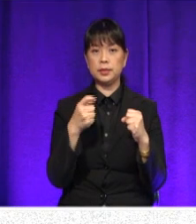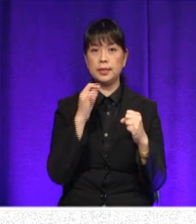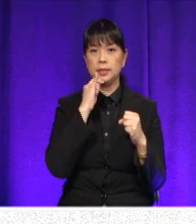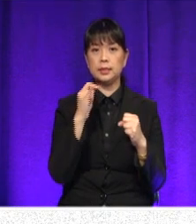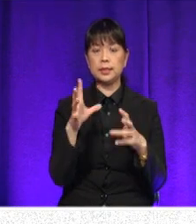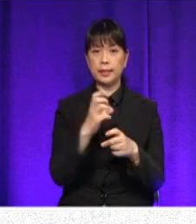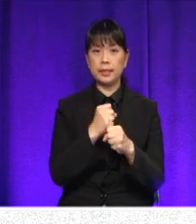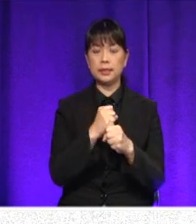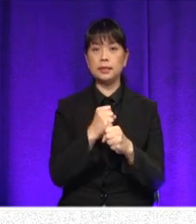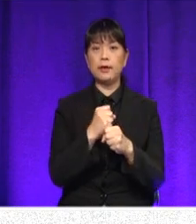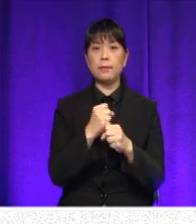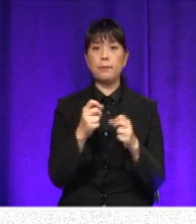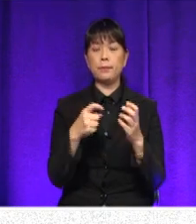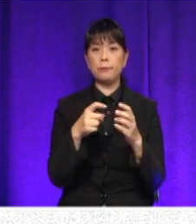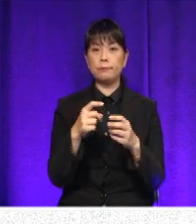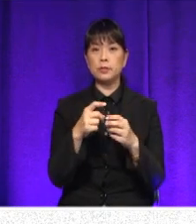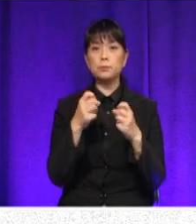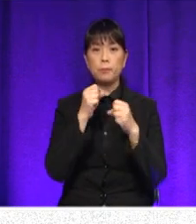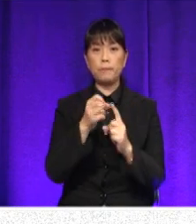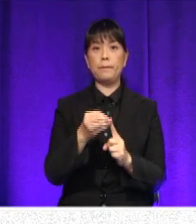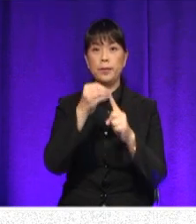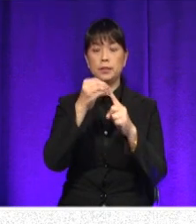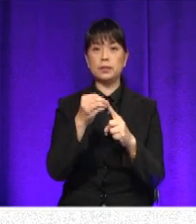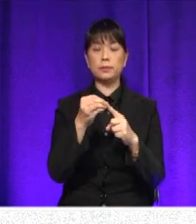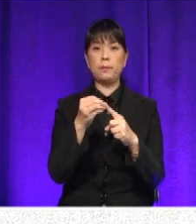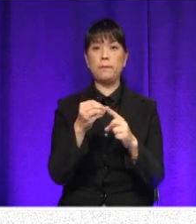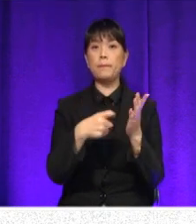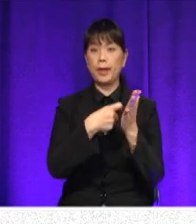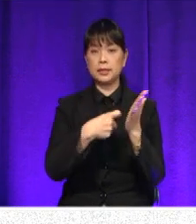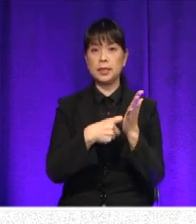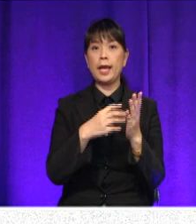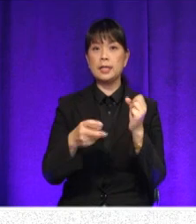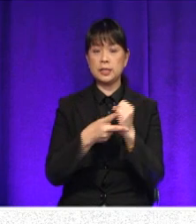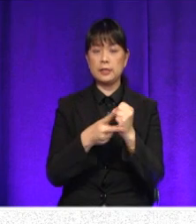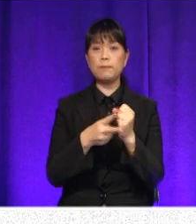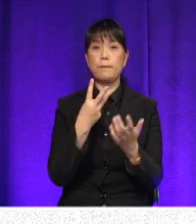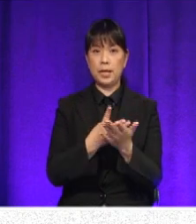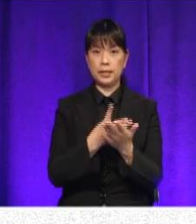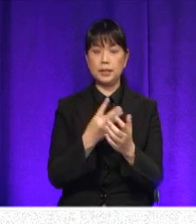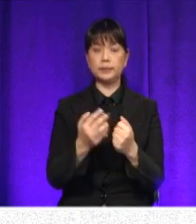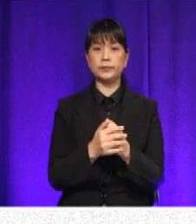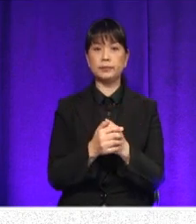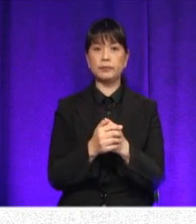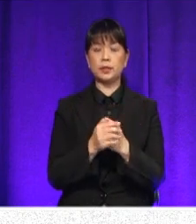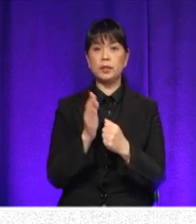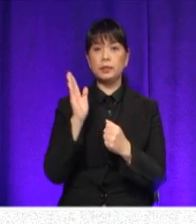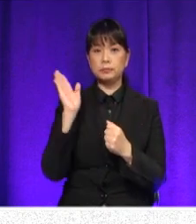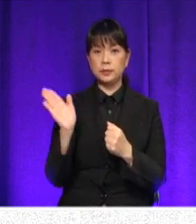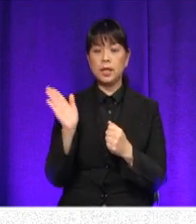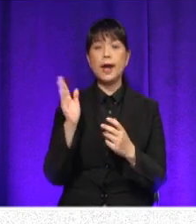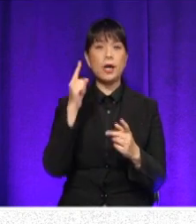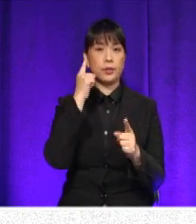always prefer to buy items at a lower price so that I can save as much money as I can. I agree with her